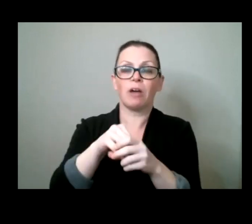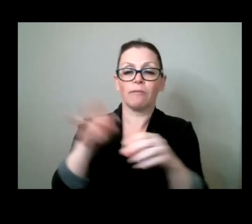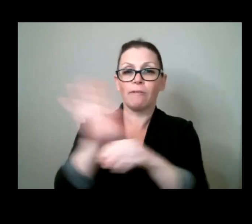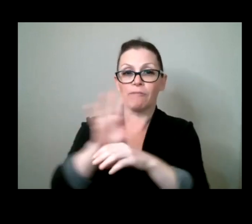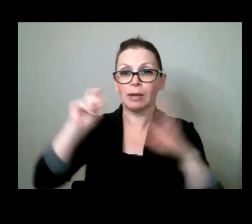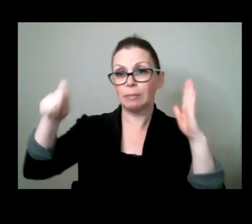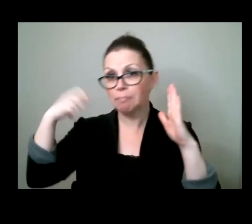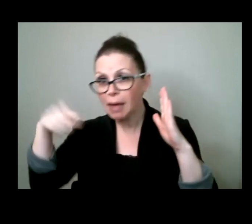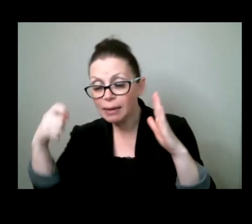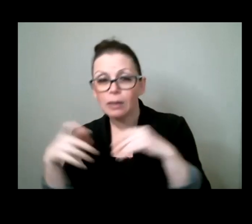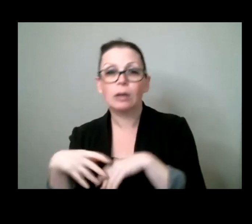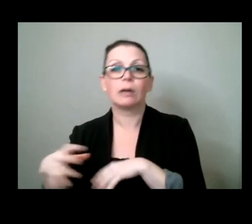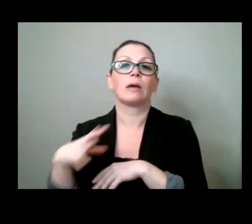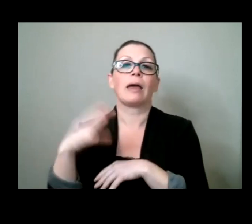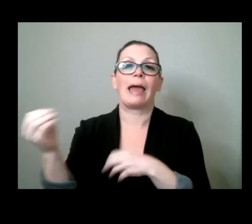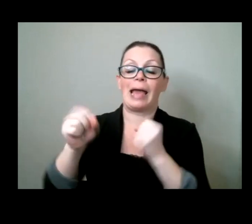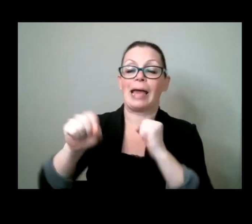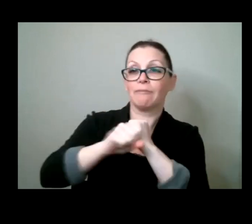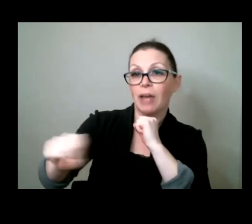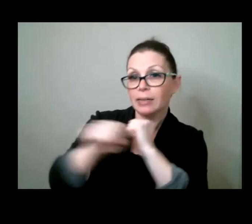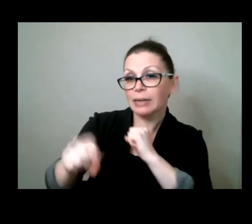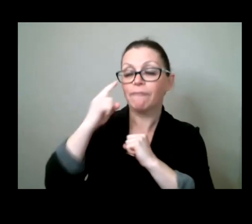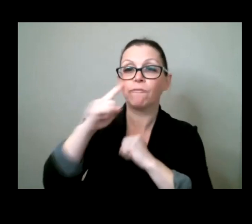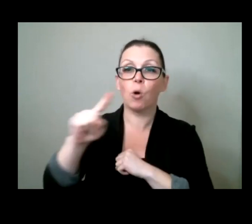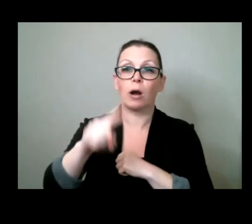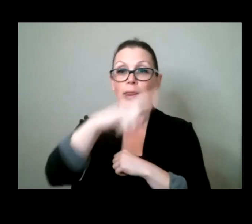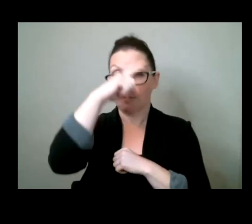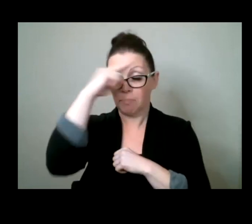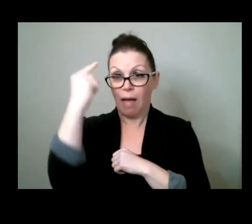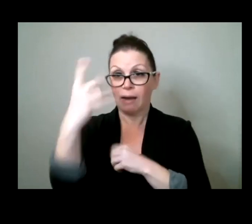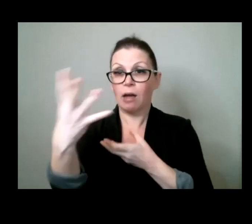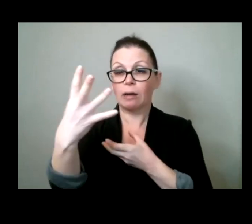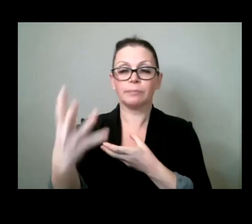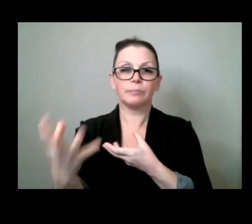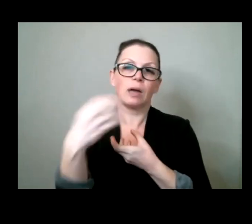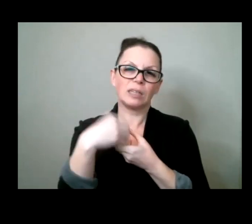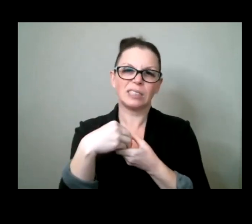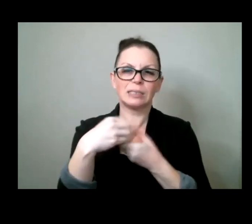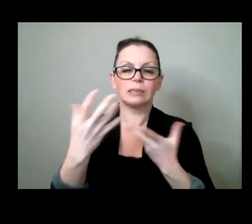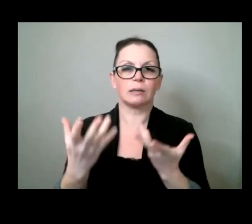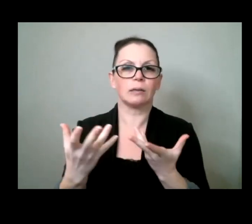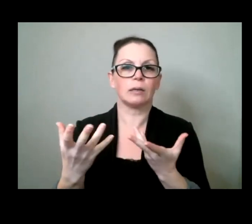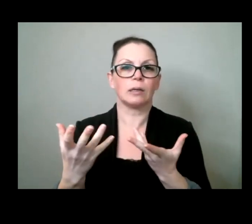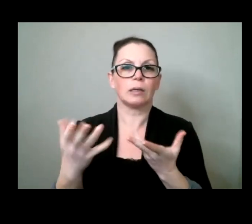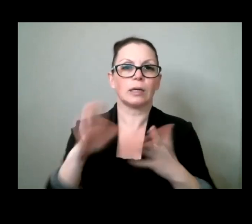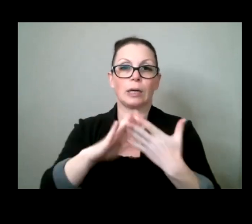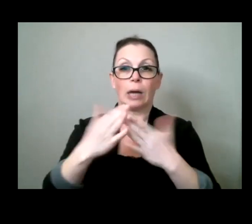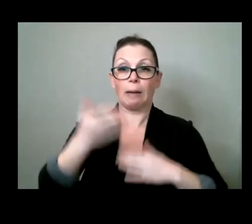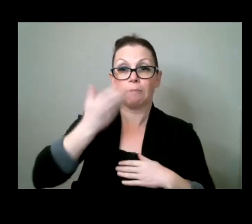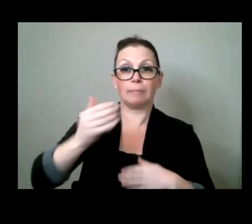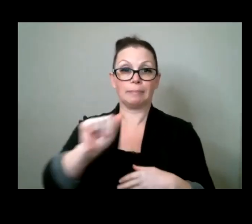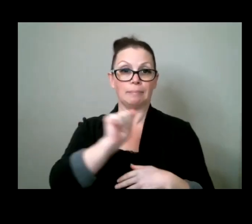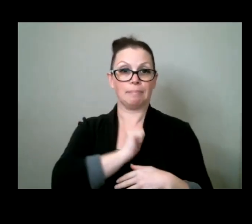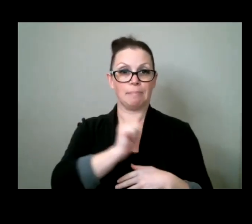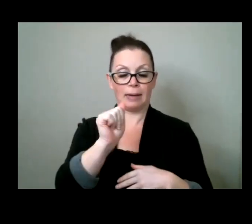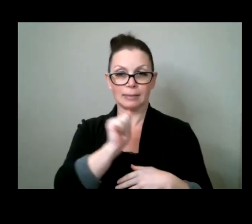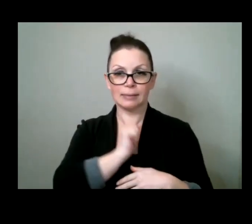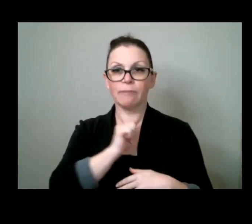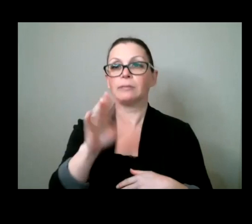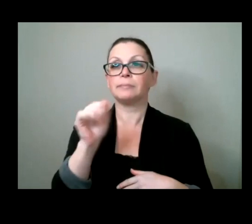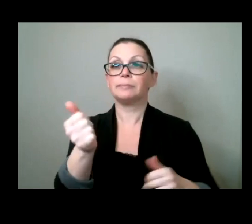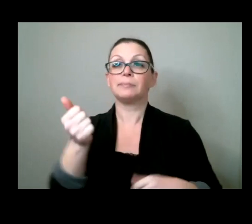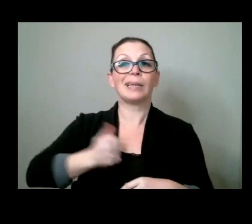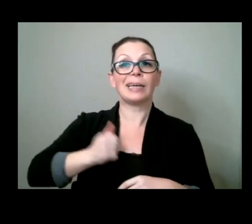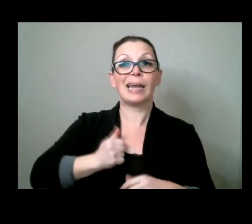Black autistic community using entertainment to better our lives. I'm a Canadian American of Afro-Caribbean